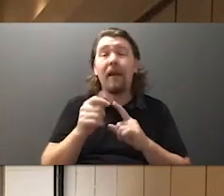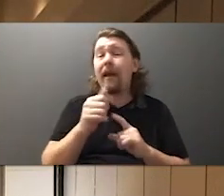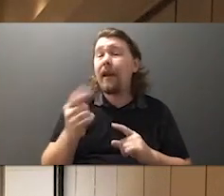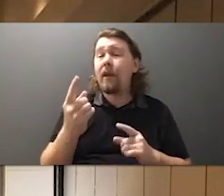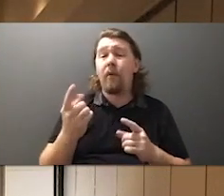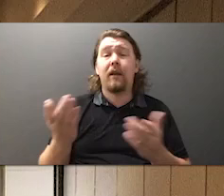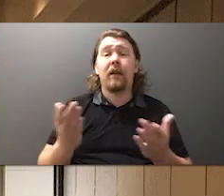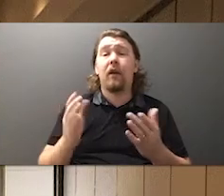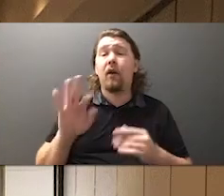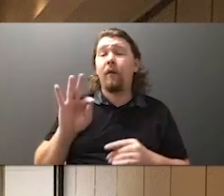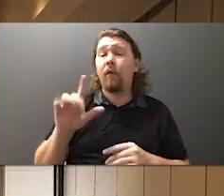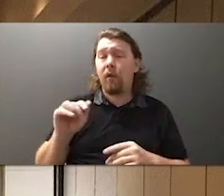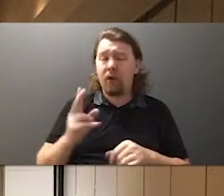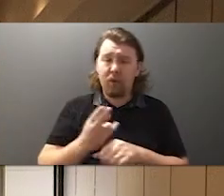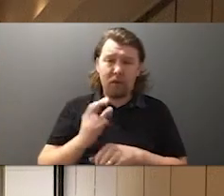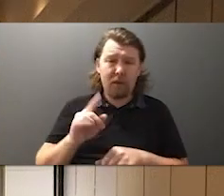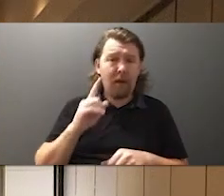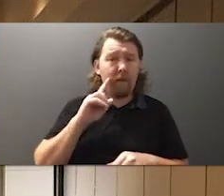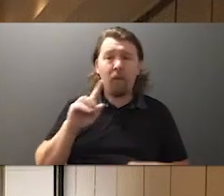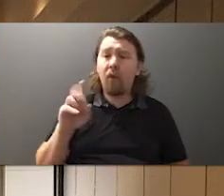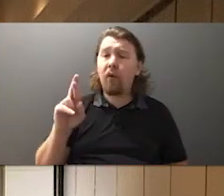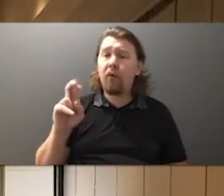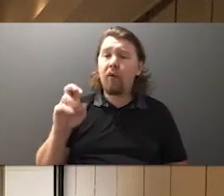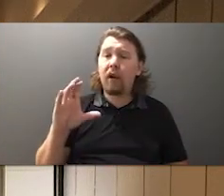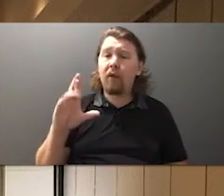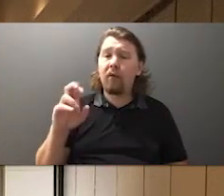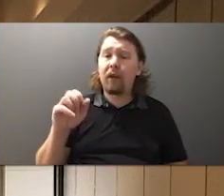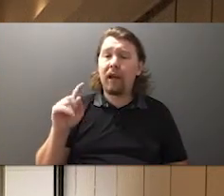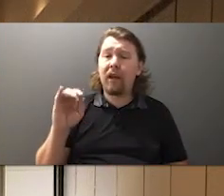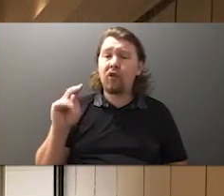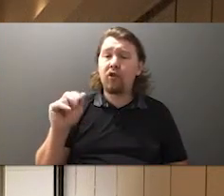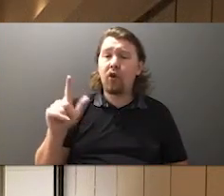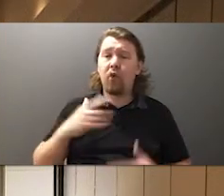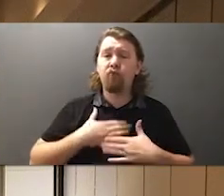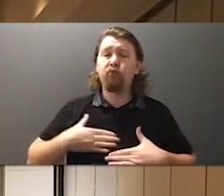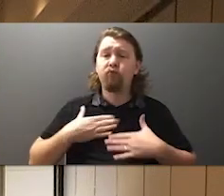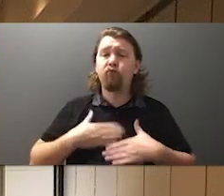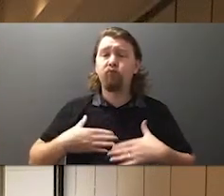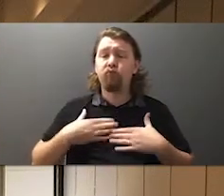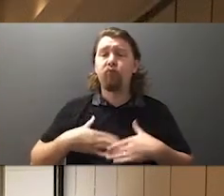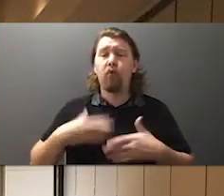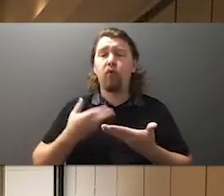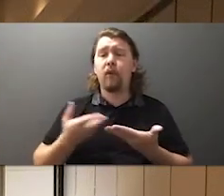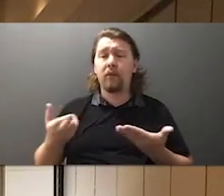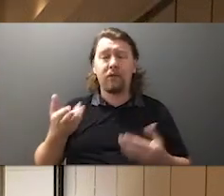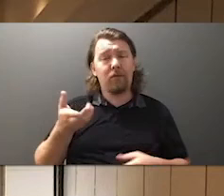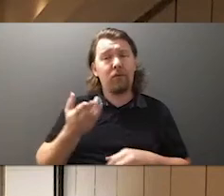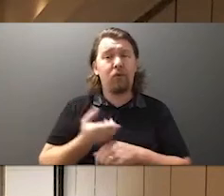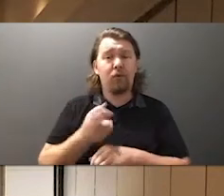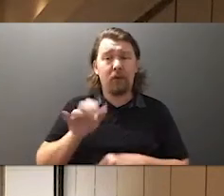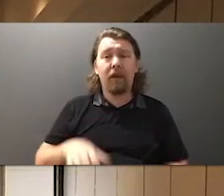for anywhere in Florida, please use that for recreational resources. Okay, thanks.